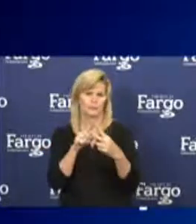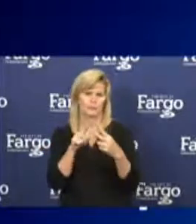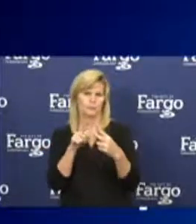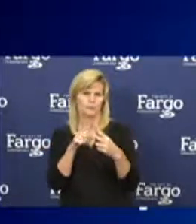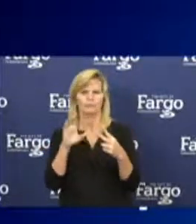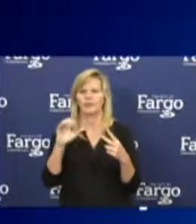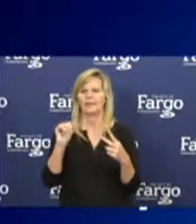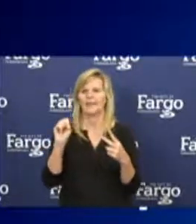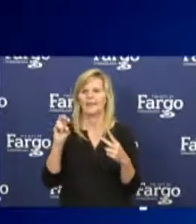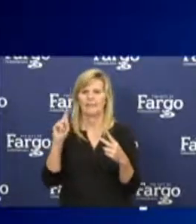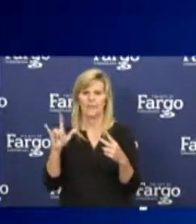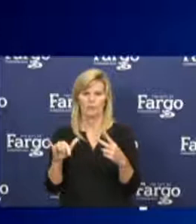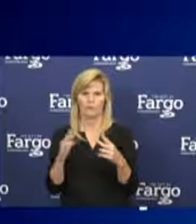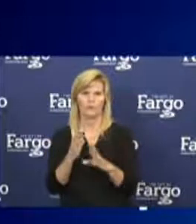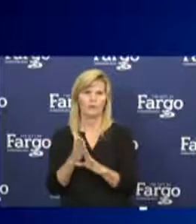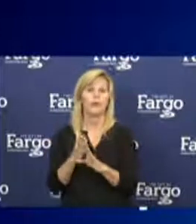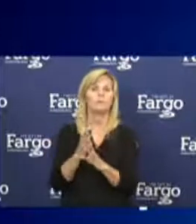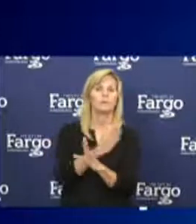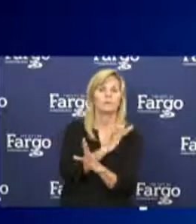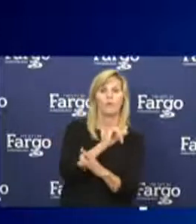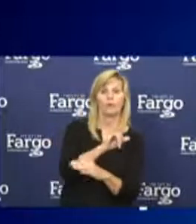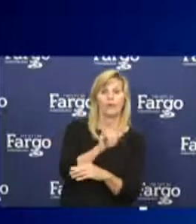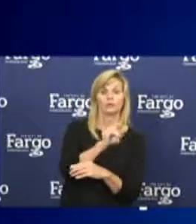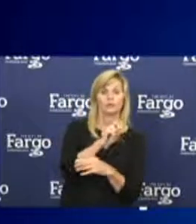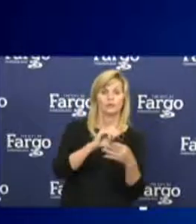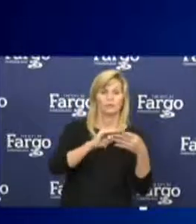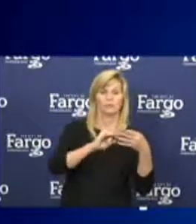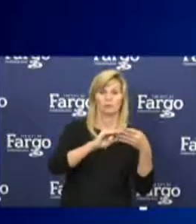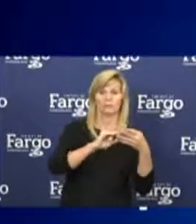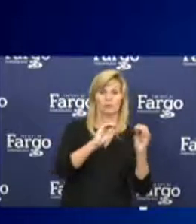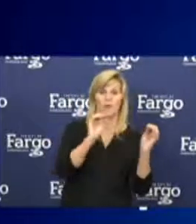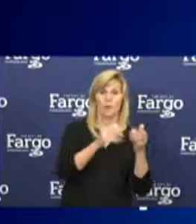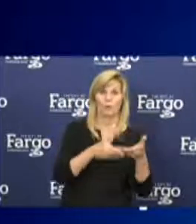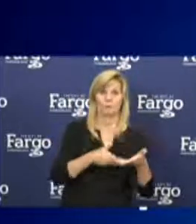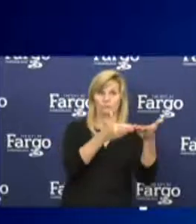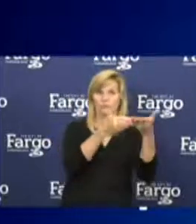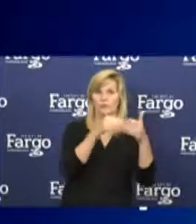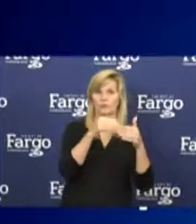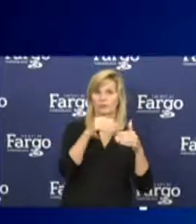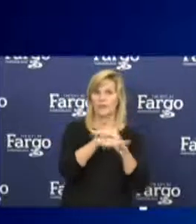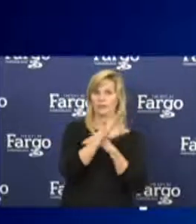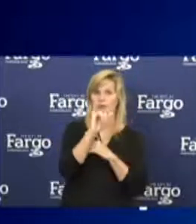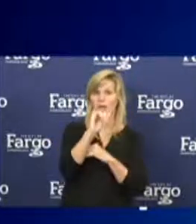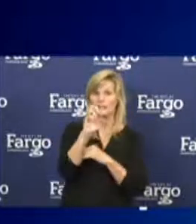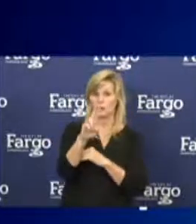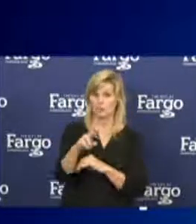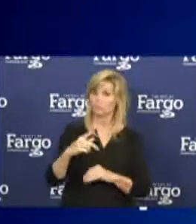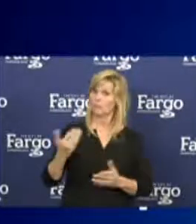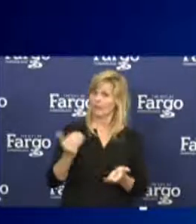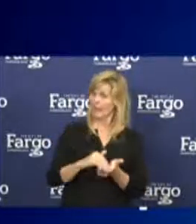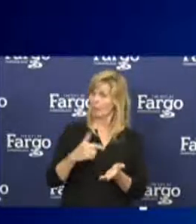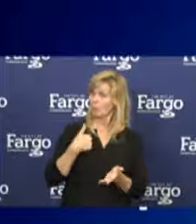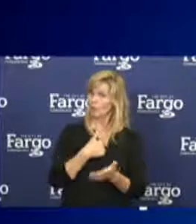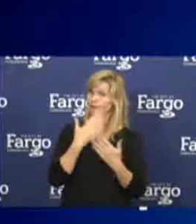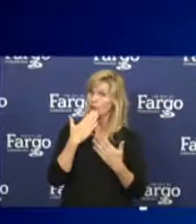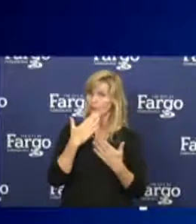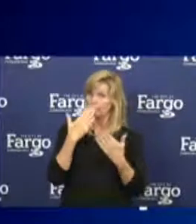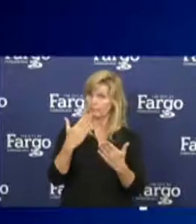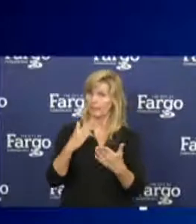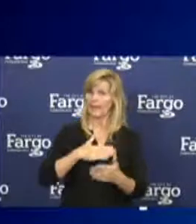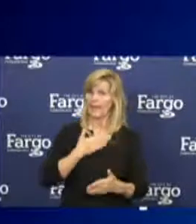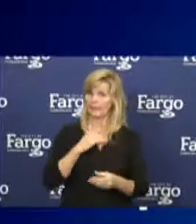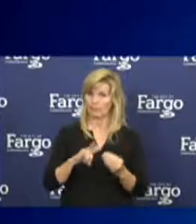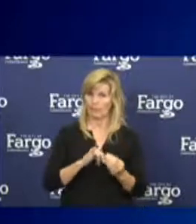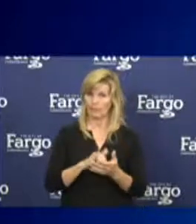Cass County, but before that it was mid-June before we had anybody admitted to the ICU, which again we're very, very grateful for and happy about.